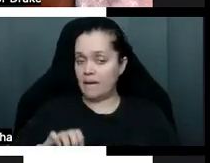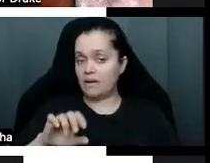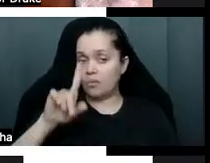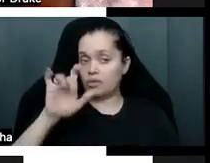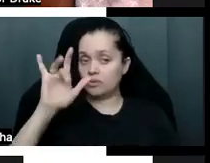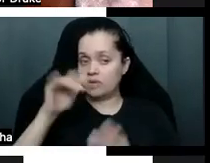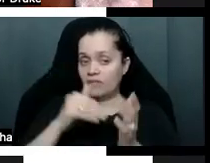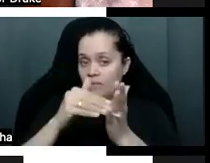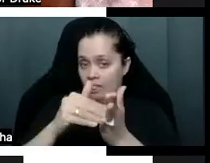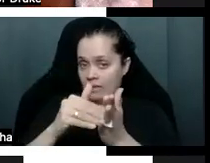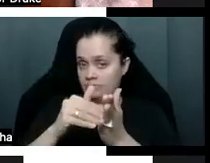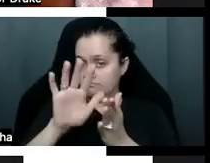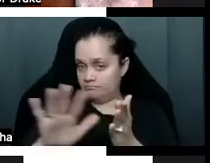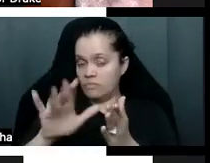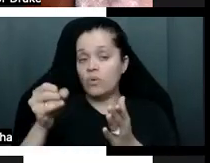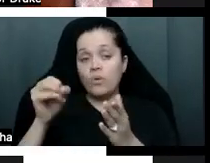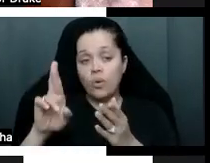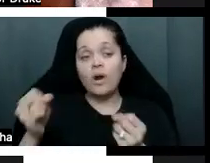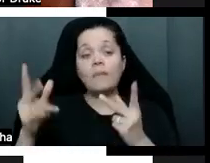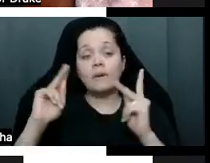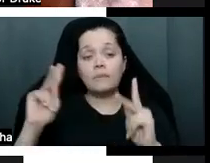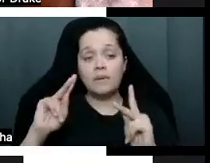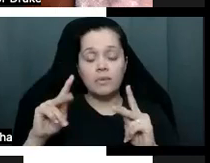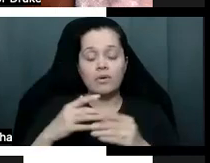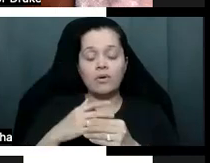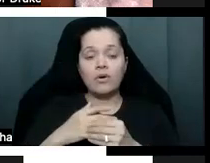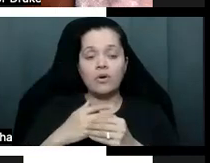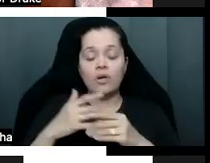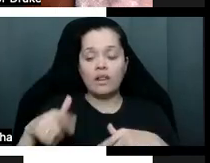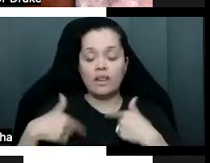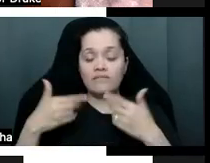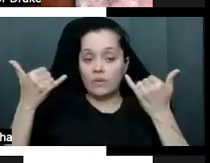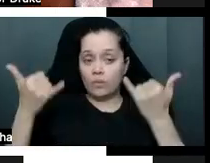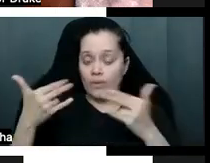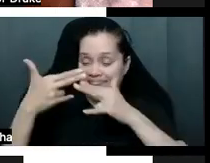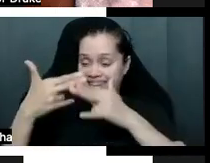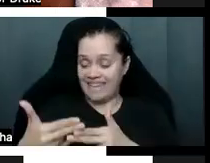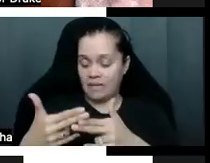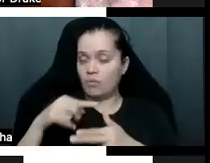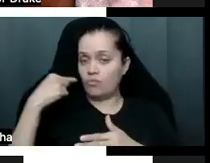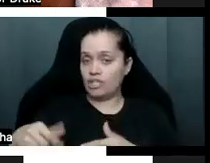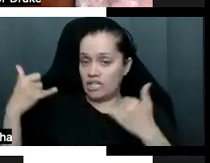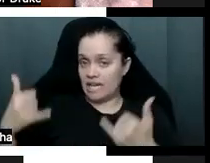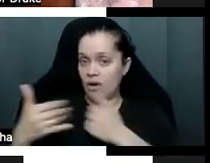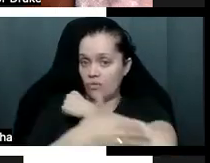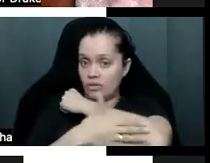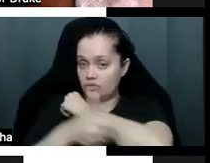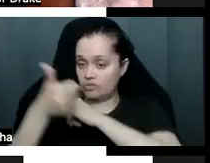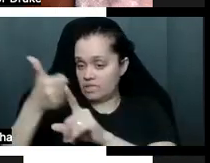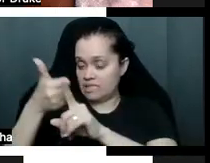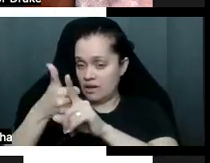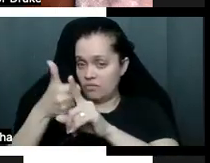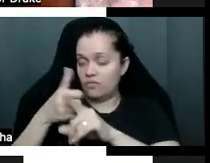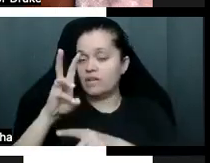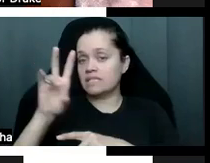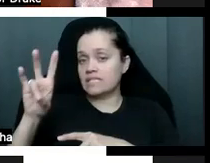million, or how many people were in what we now call Russia, the country,